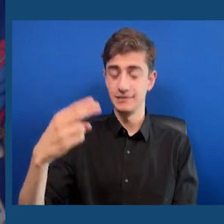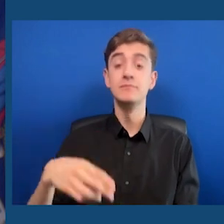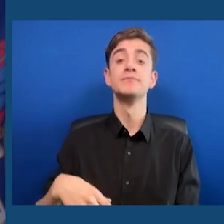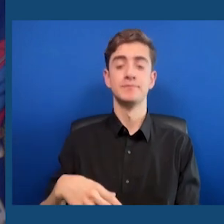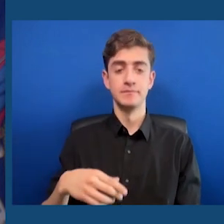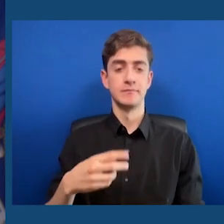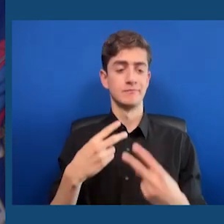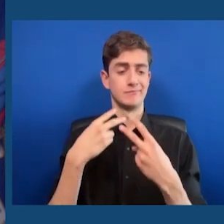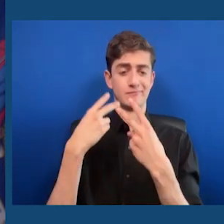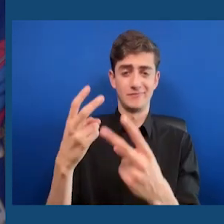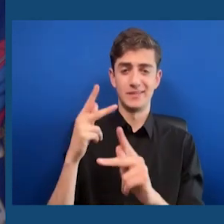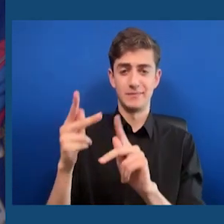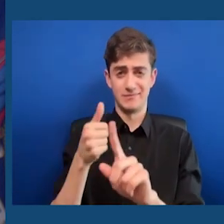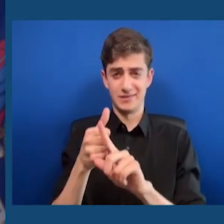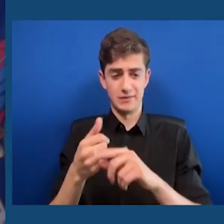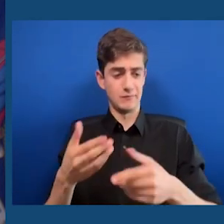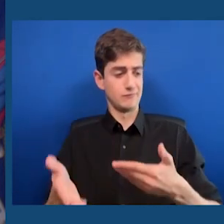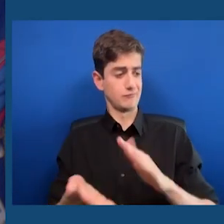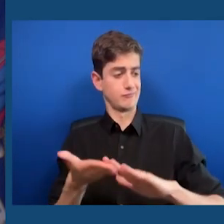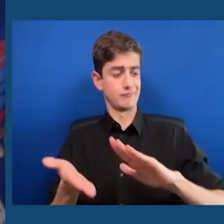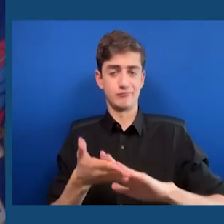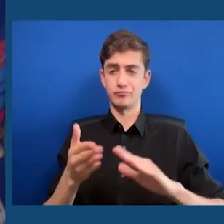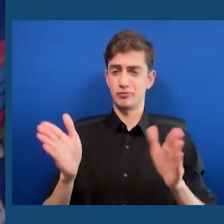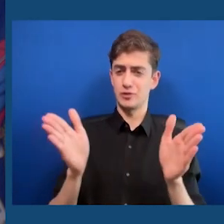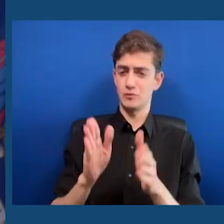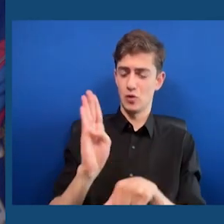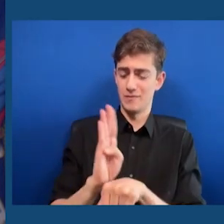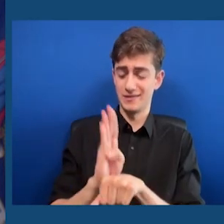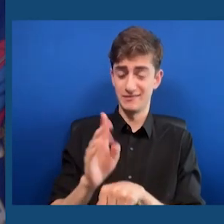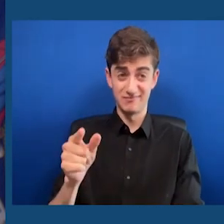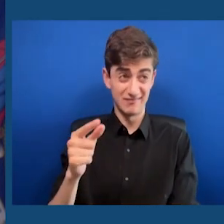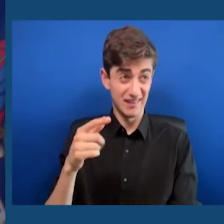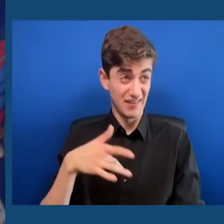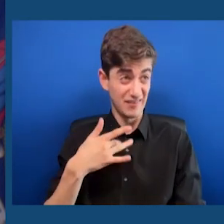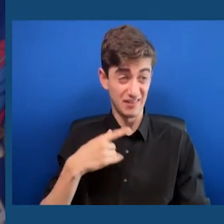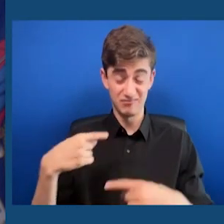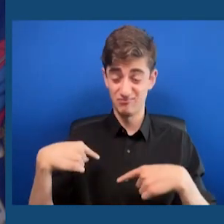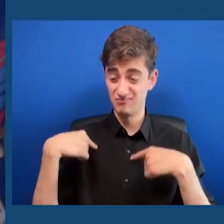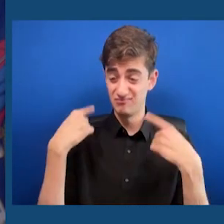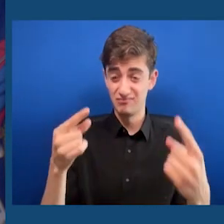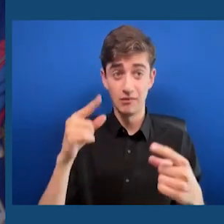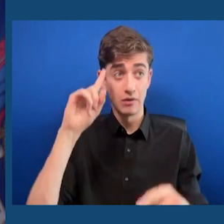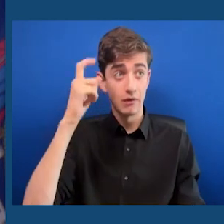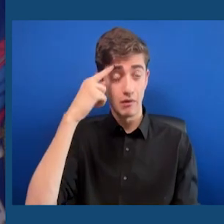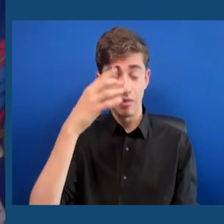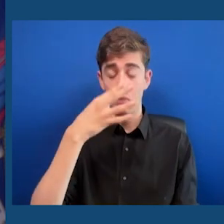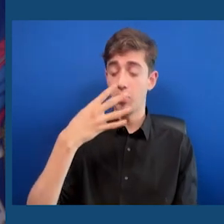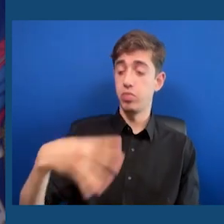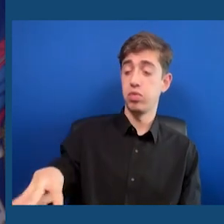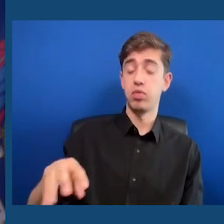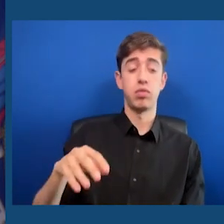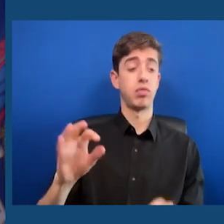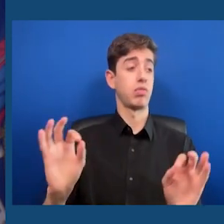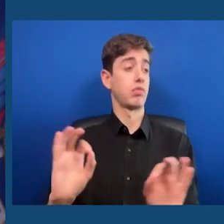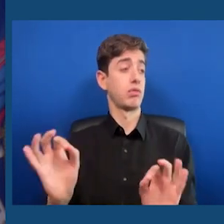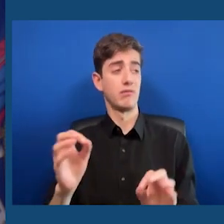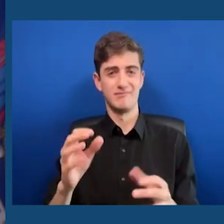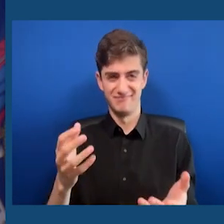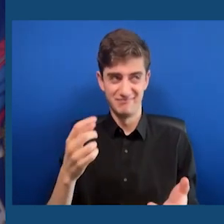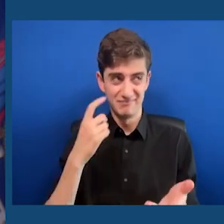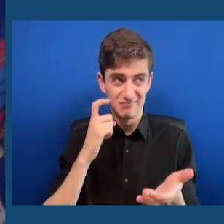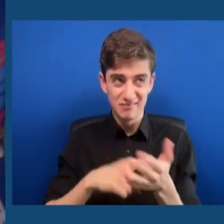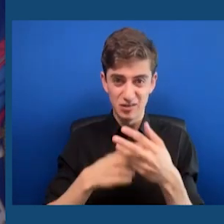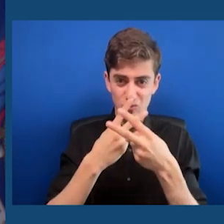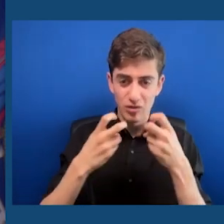government didn't care, that they're out there on their own. They were fighting the battles against criminals and people stealing